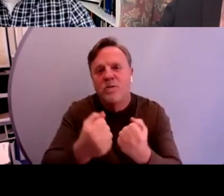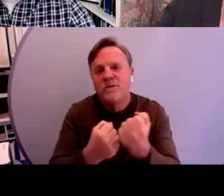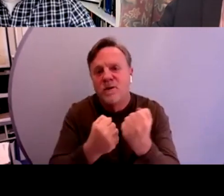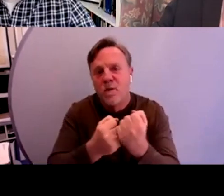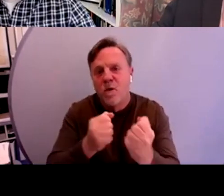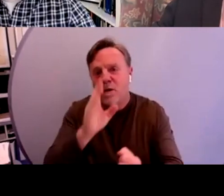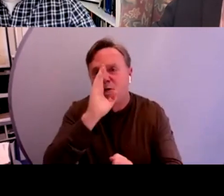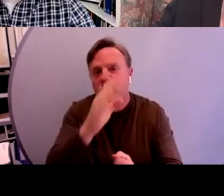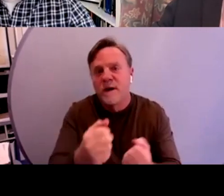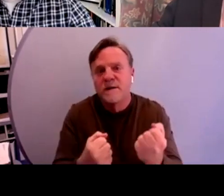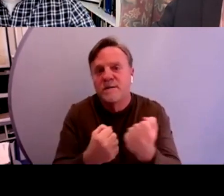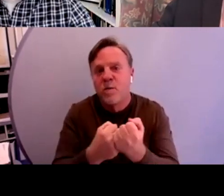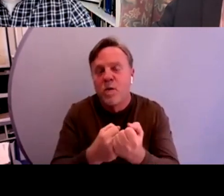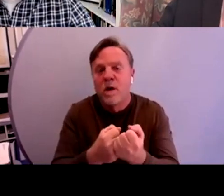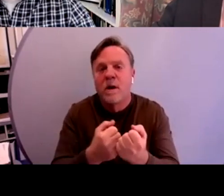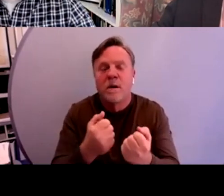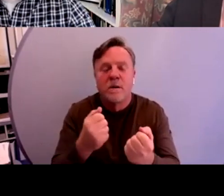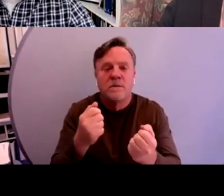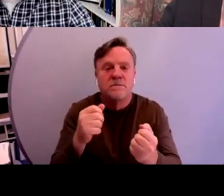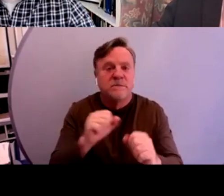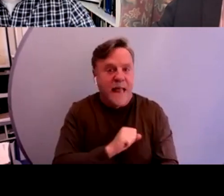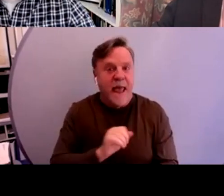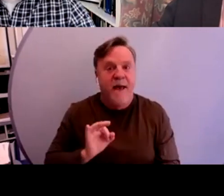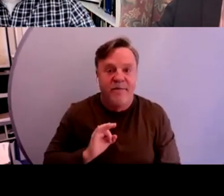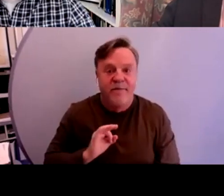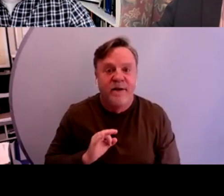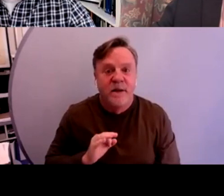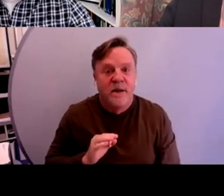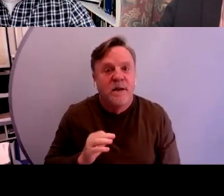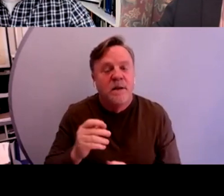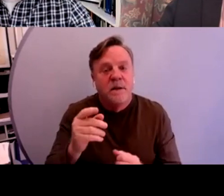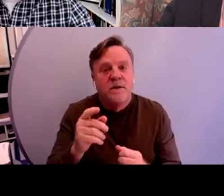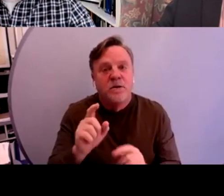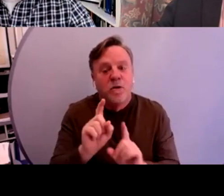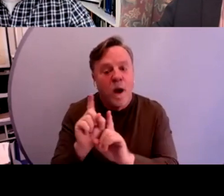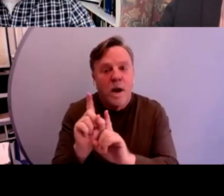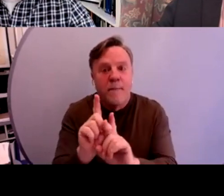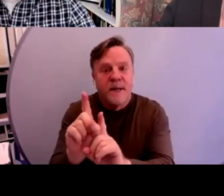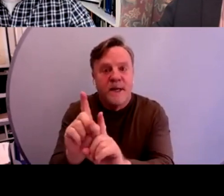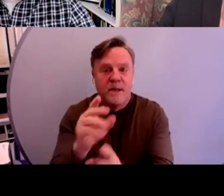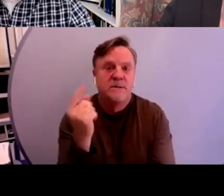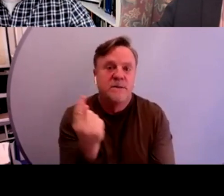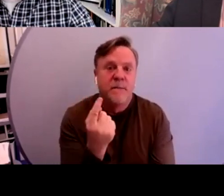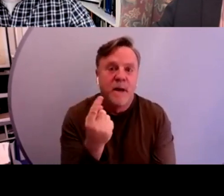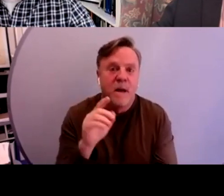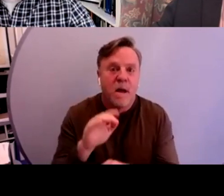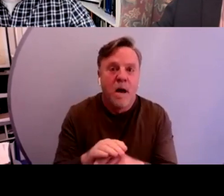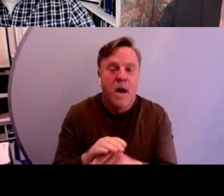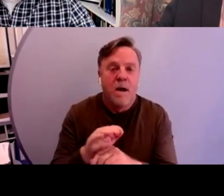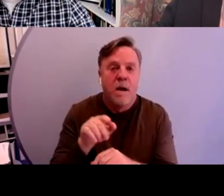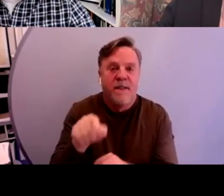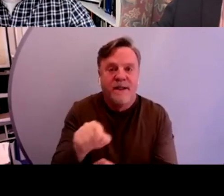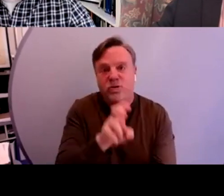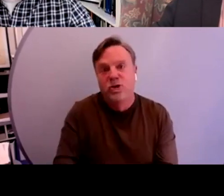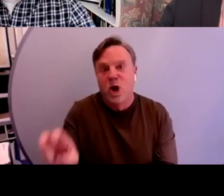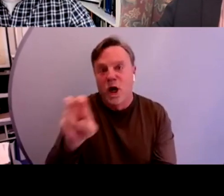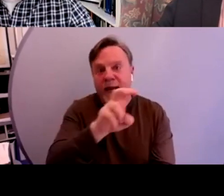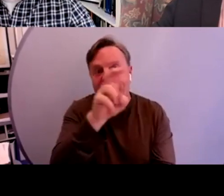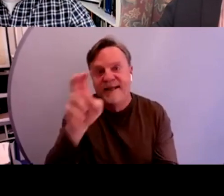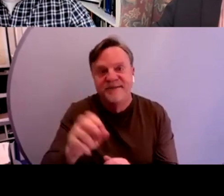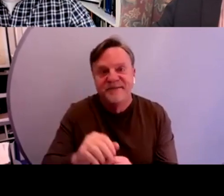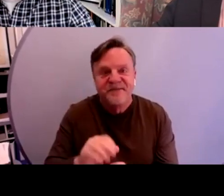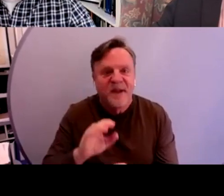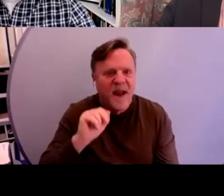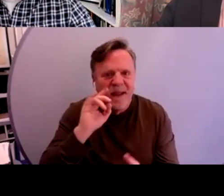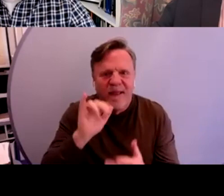support professional staff to accompany somebody on this journey, which I think